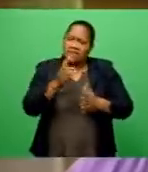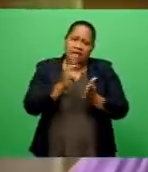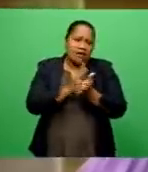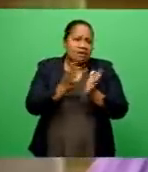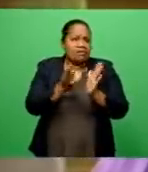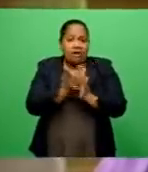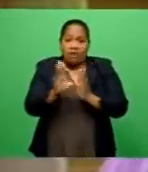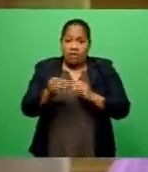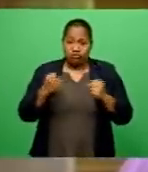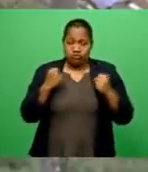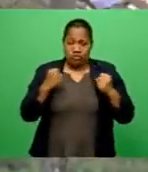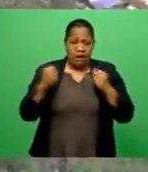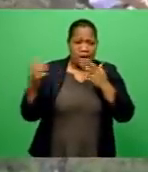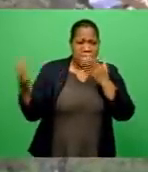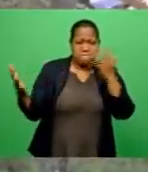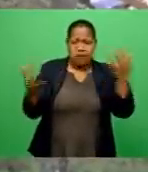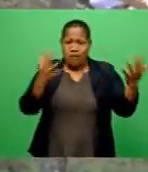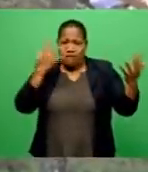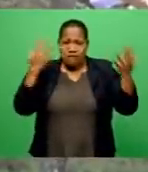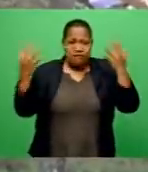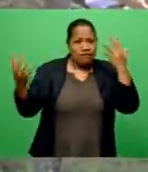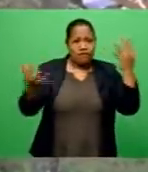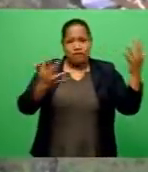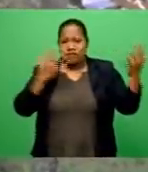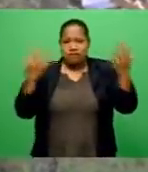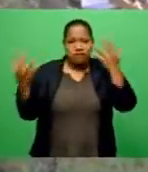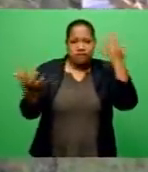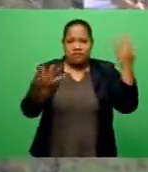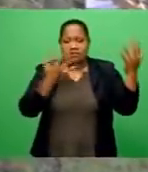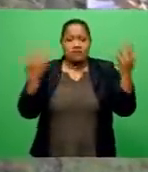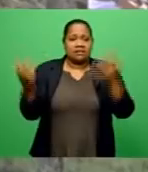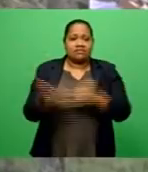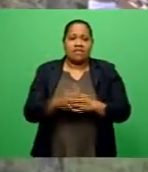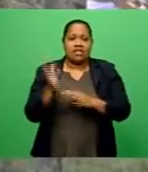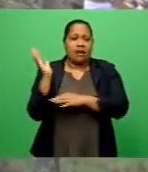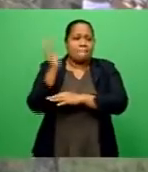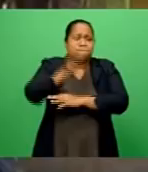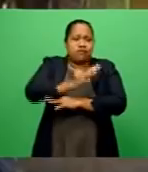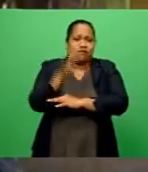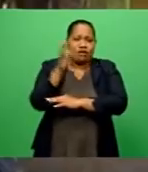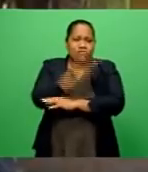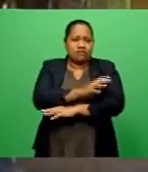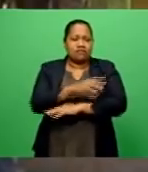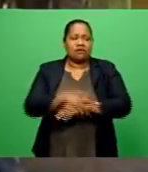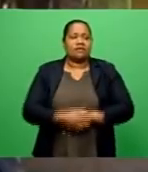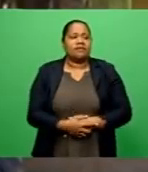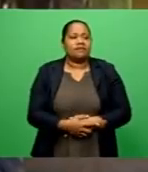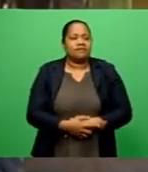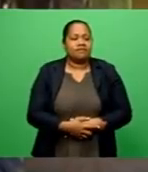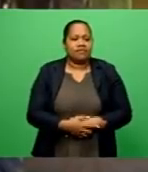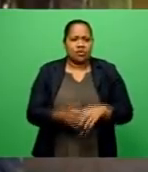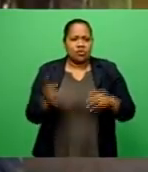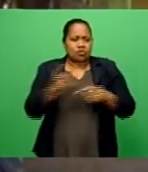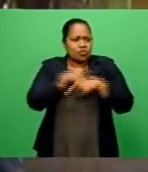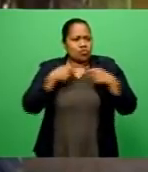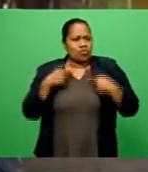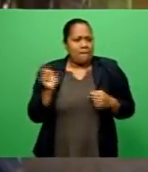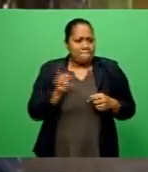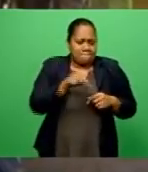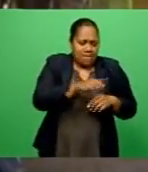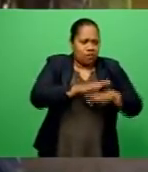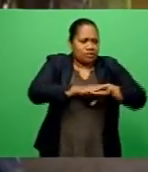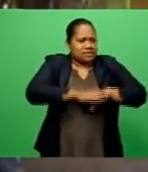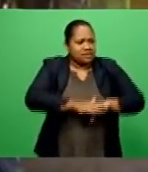winds, repeatedly falling over and lying in bushes. We come there and we sit down, then we come and